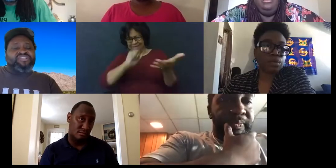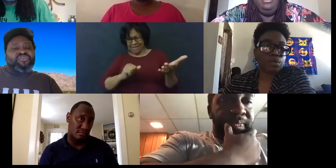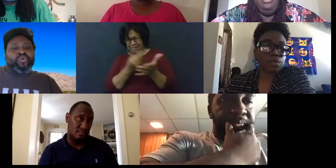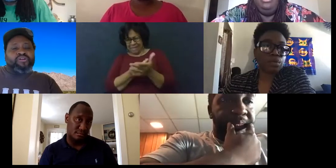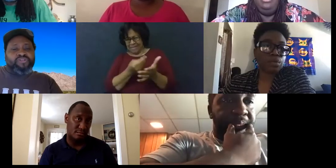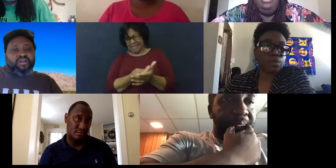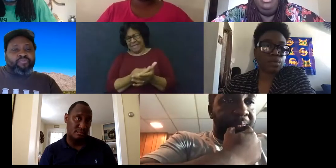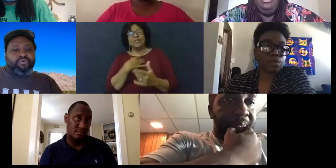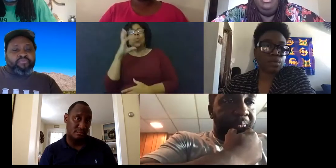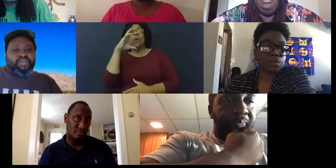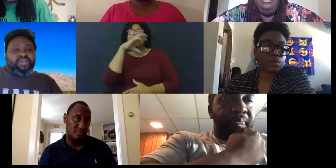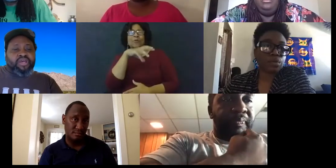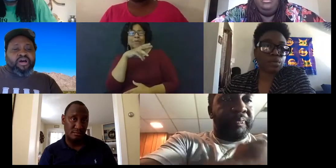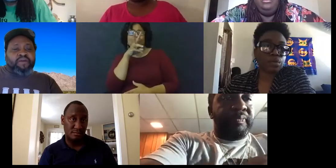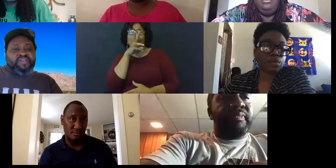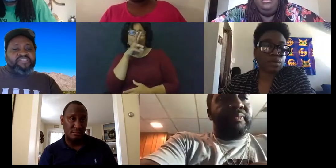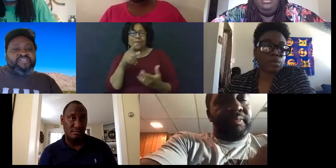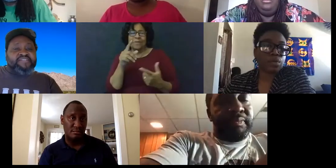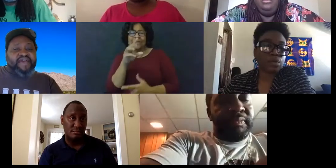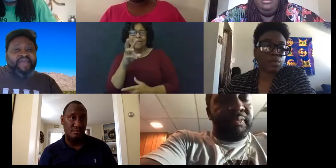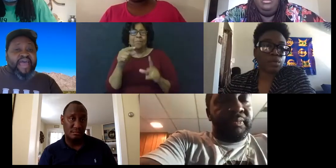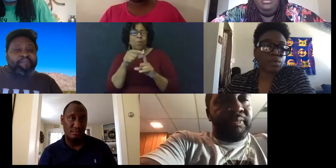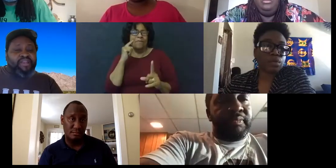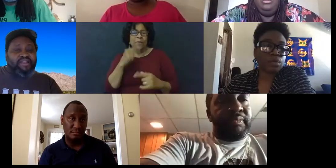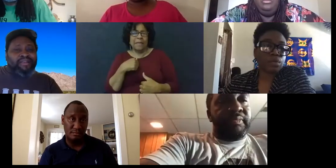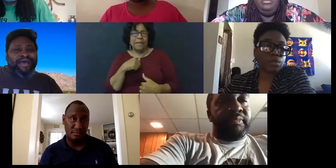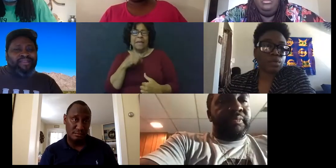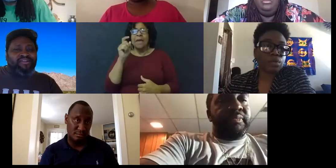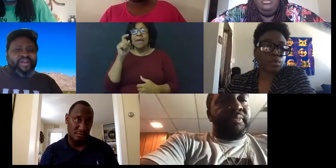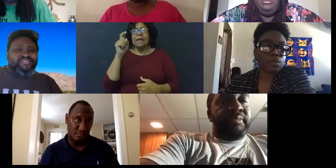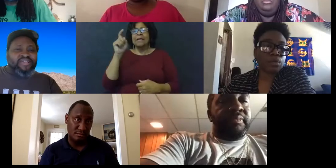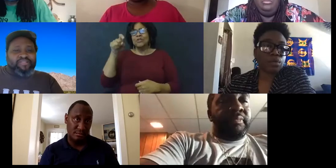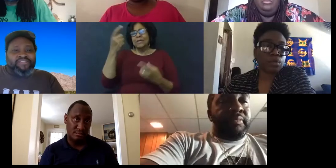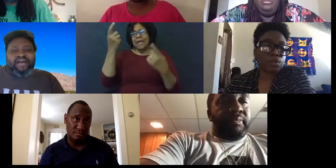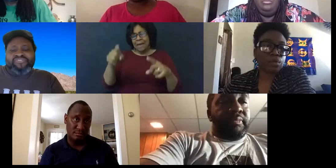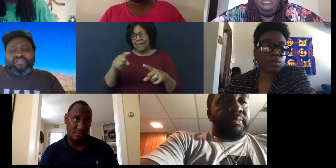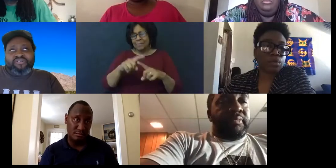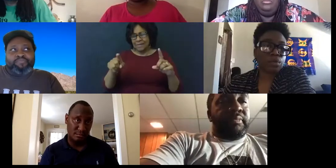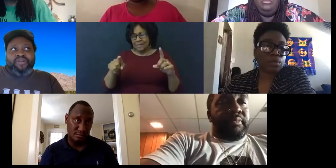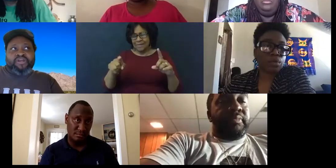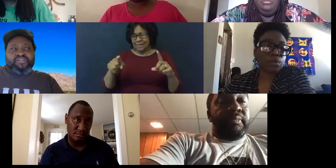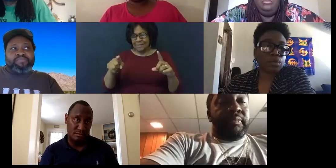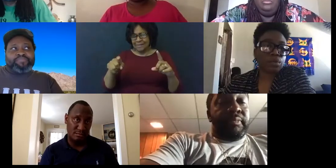it's just a weird talking point for me, because it does have to happen, not in the grand scheme of things. Obviously,